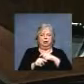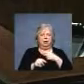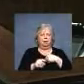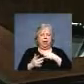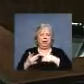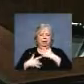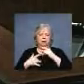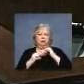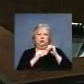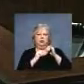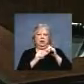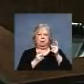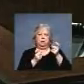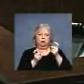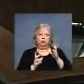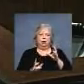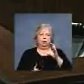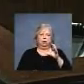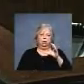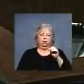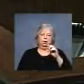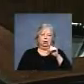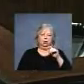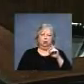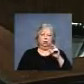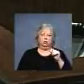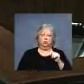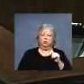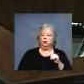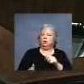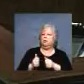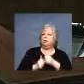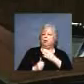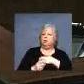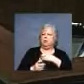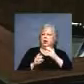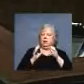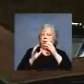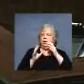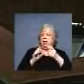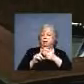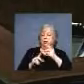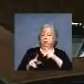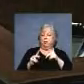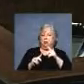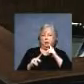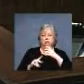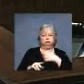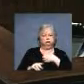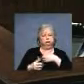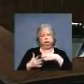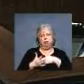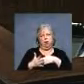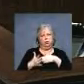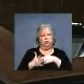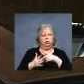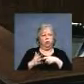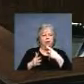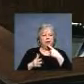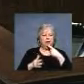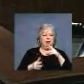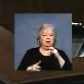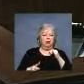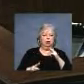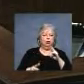has, and that is that most of my communications from people have been in opposition to what they refer to as the